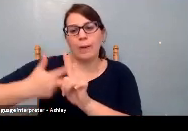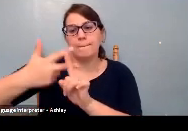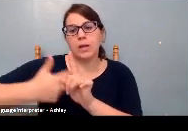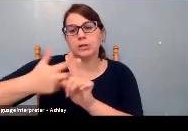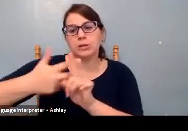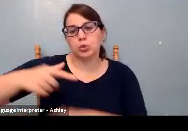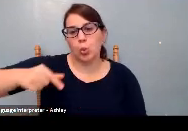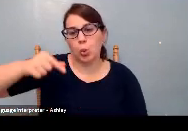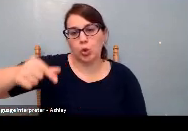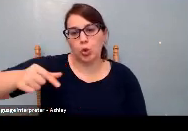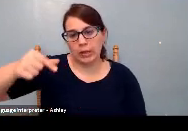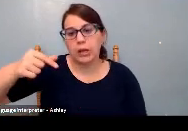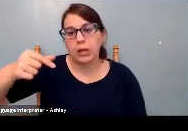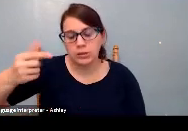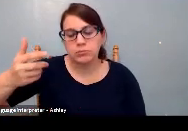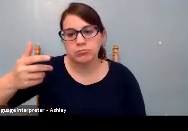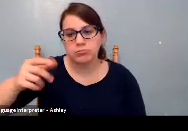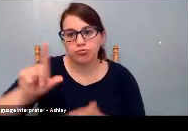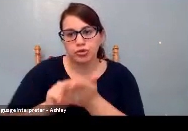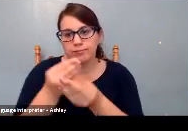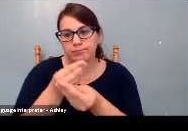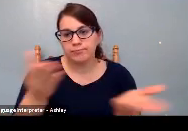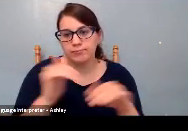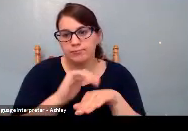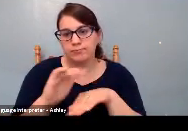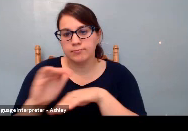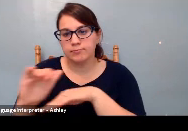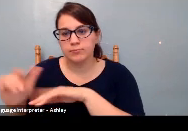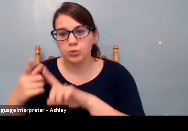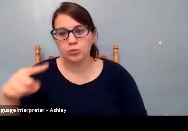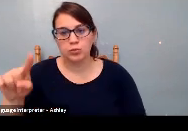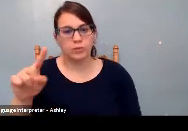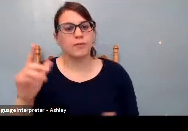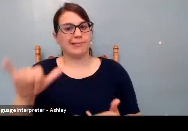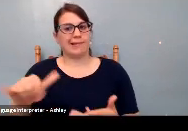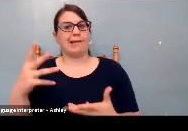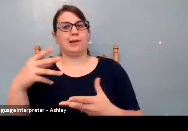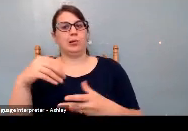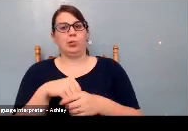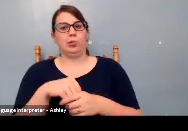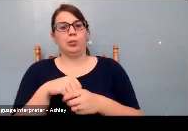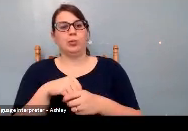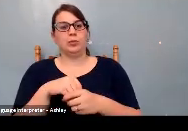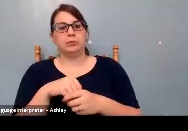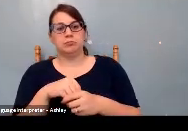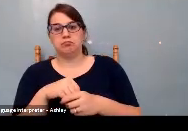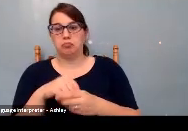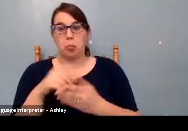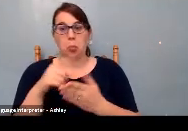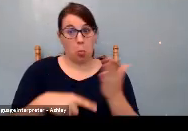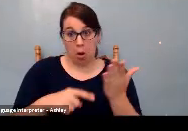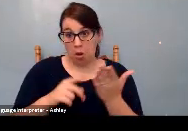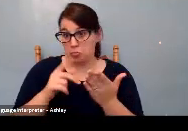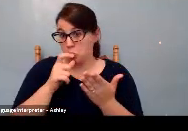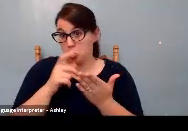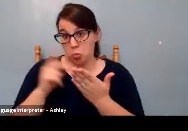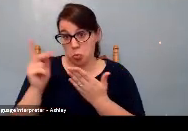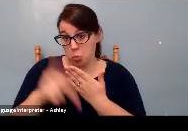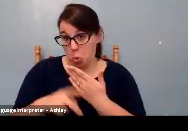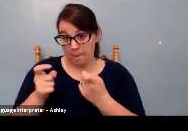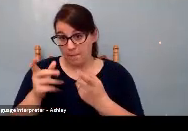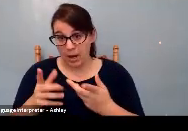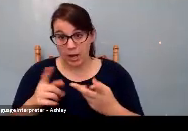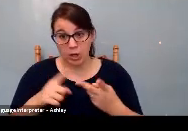about WVABLE. That's where we're going to include updates about our program managers, stable,